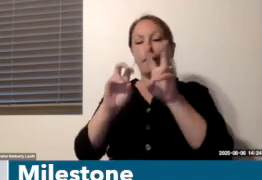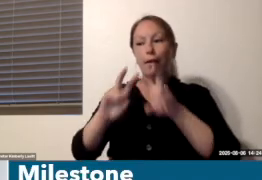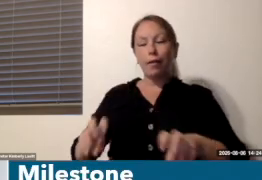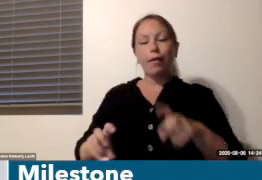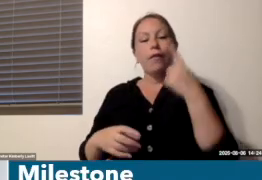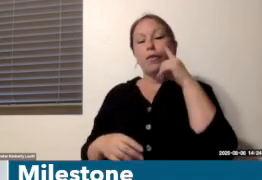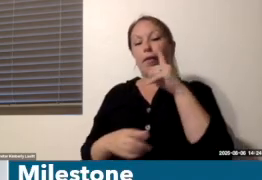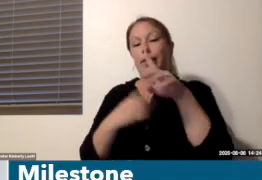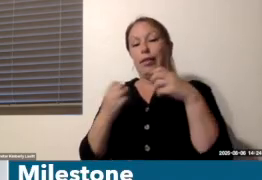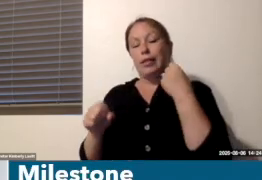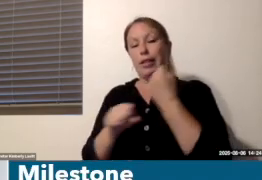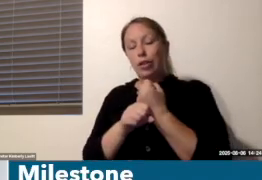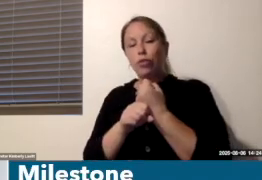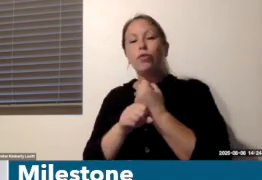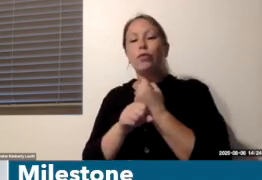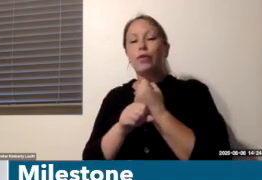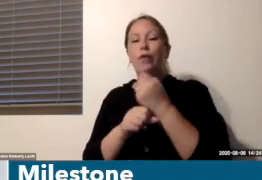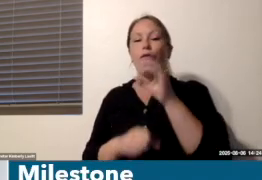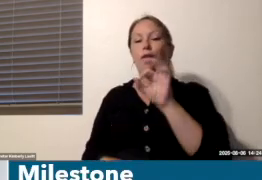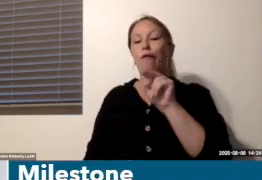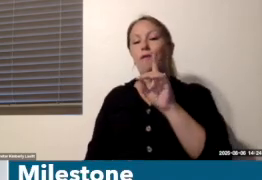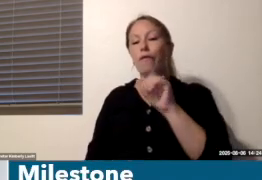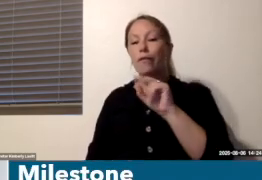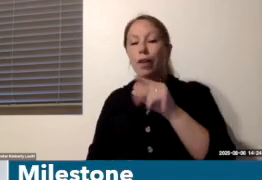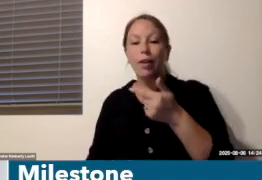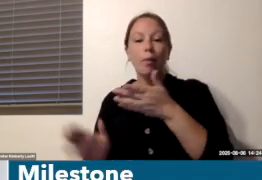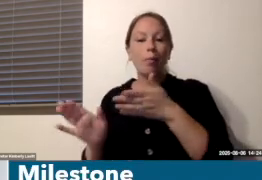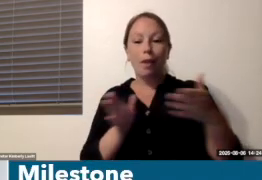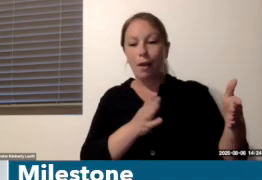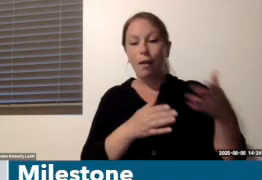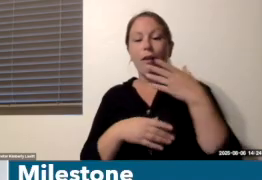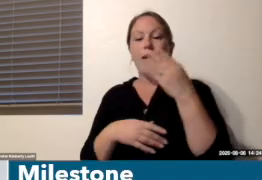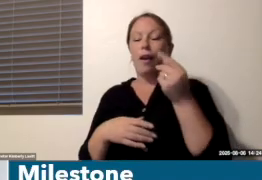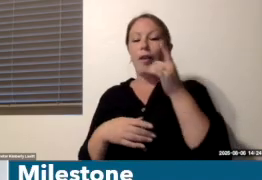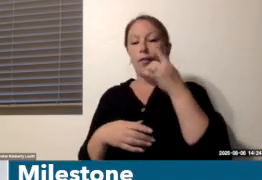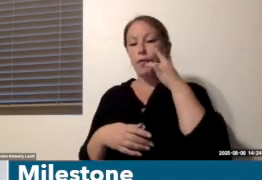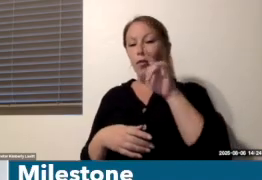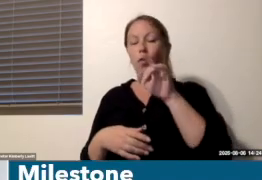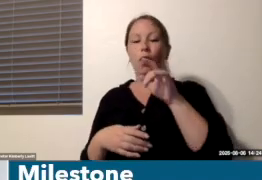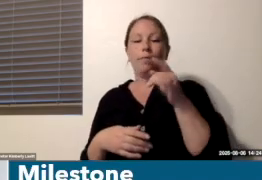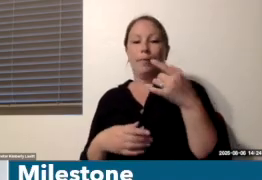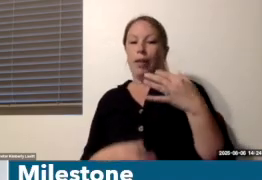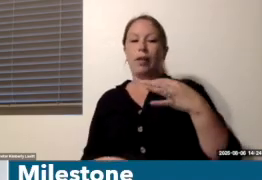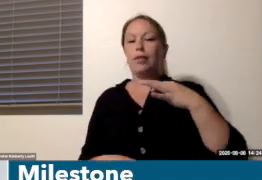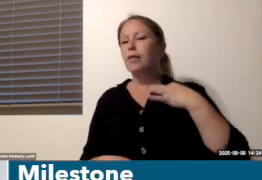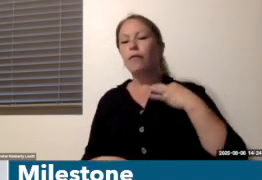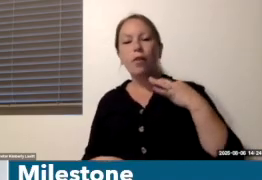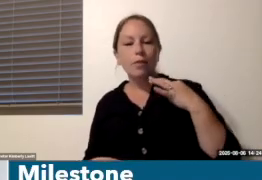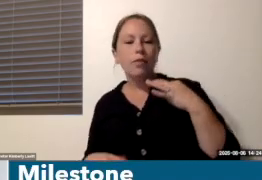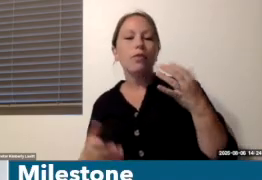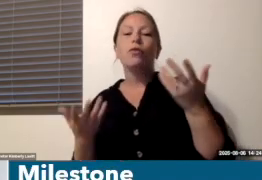year's proposed funding plan. And of course, the survey is voluntary, and we